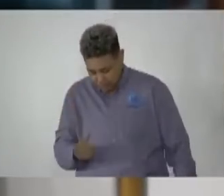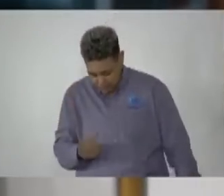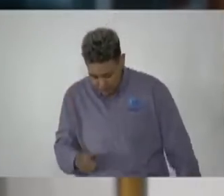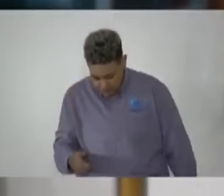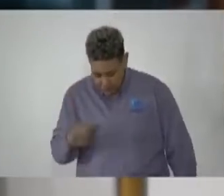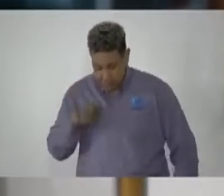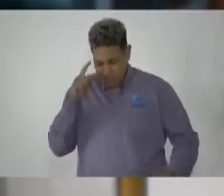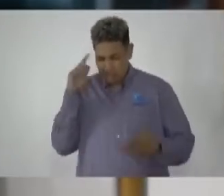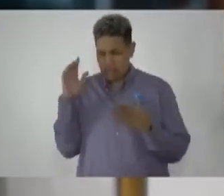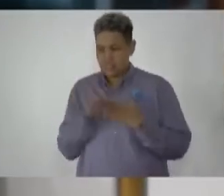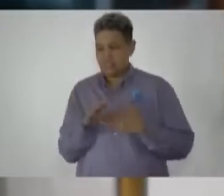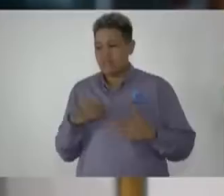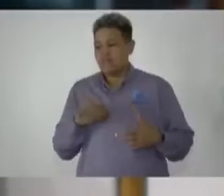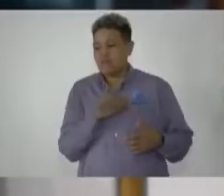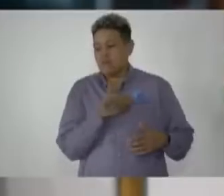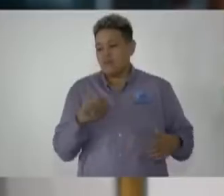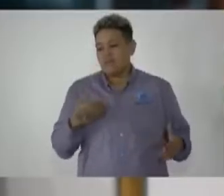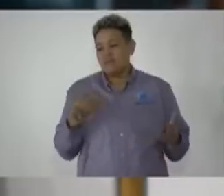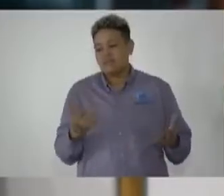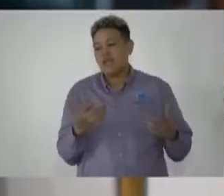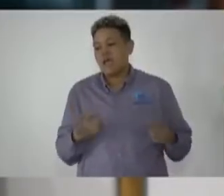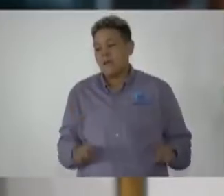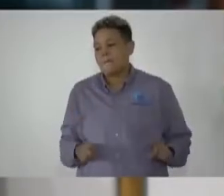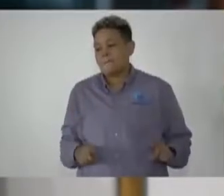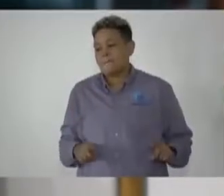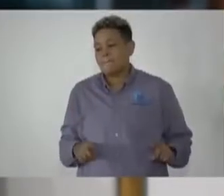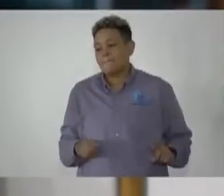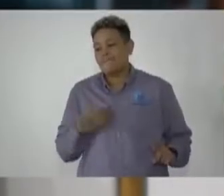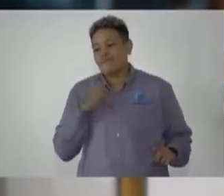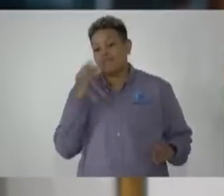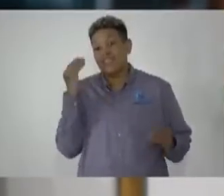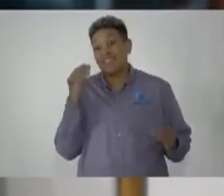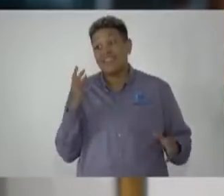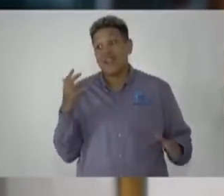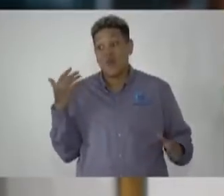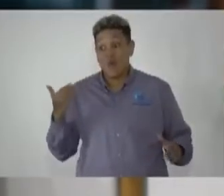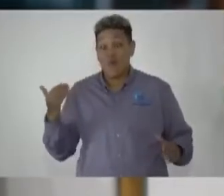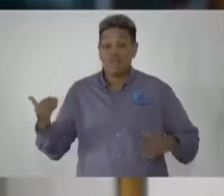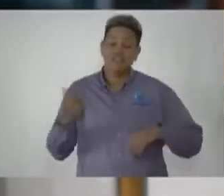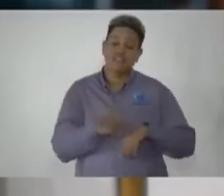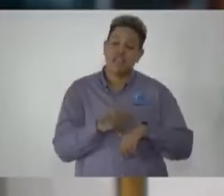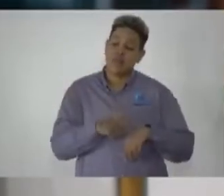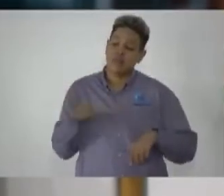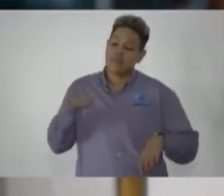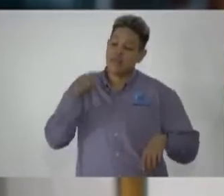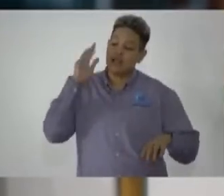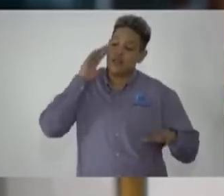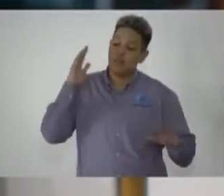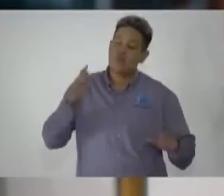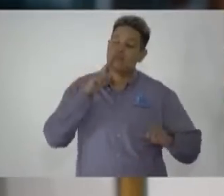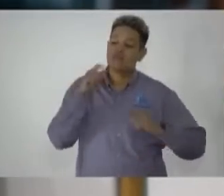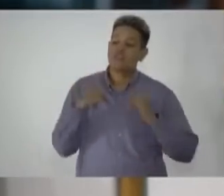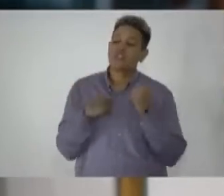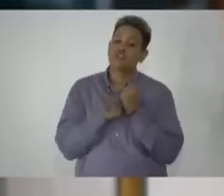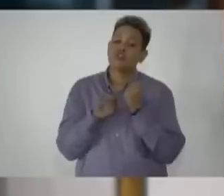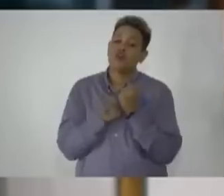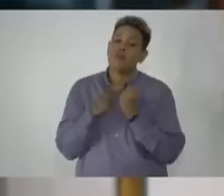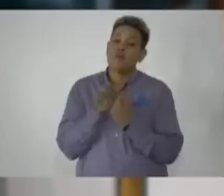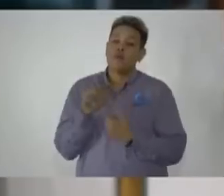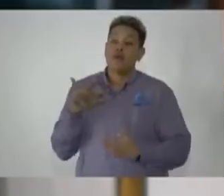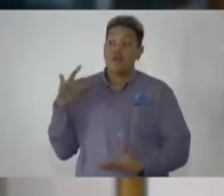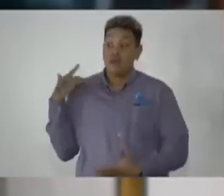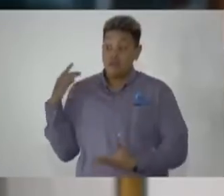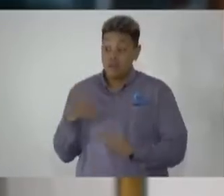as I believe my colleagues have indicated over time, that they will support